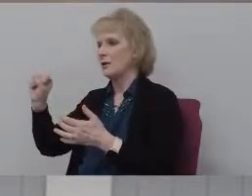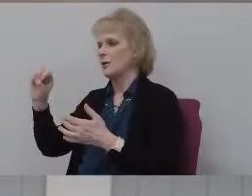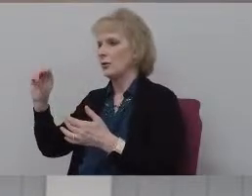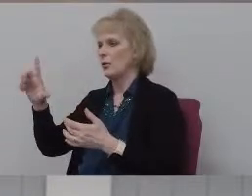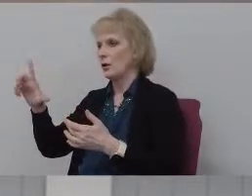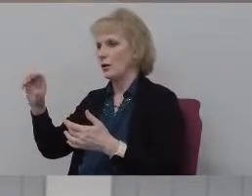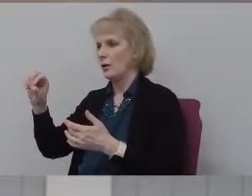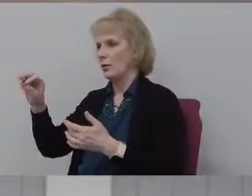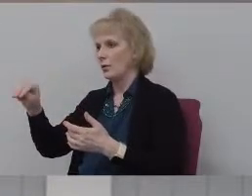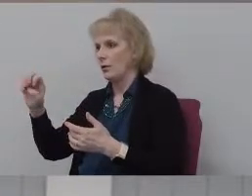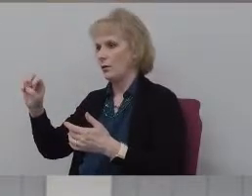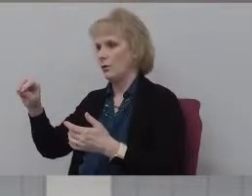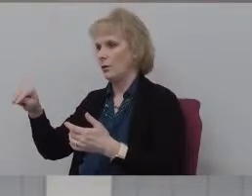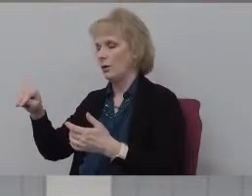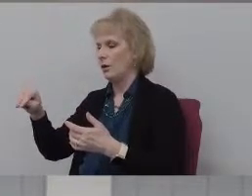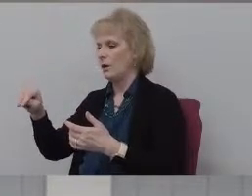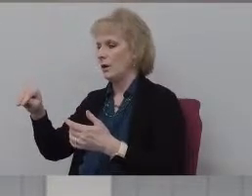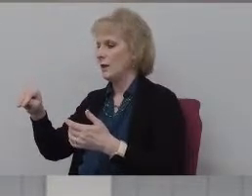brought up at the feet of